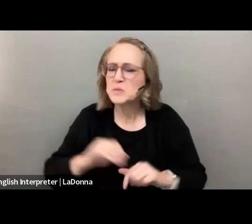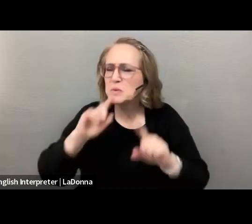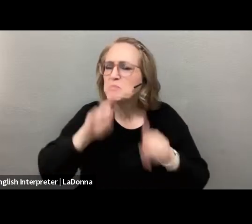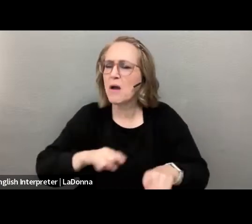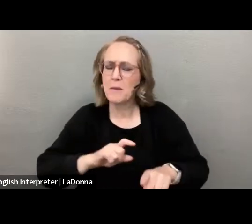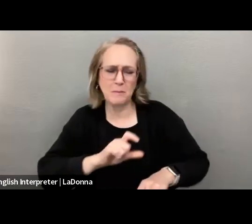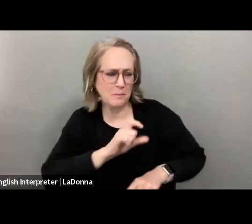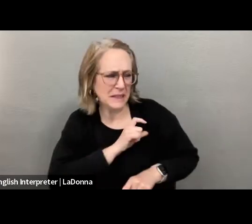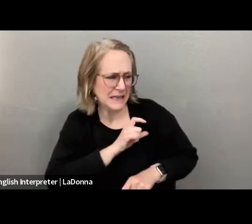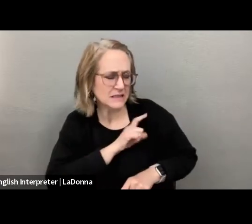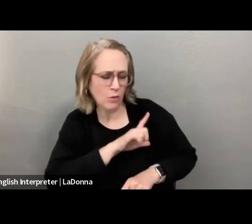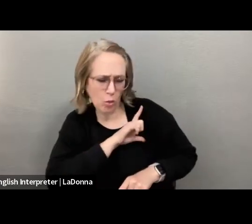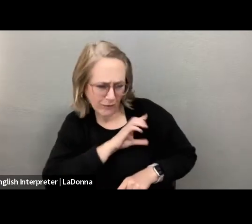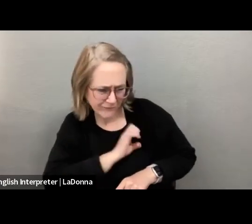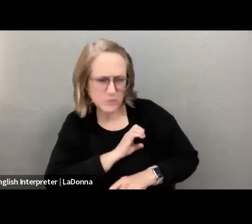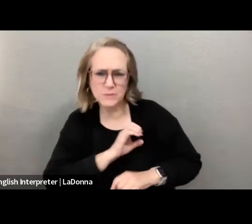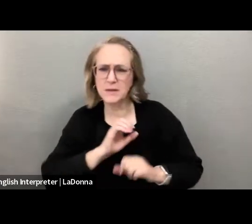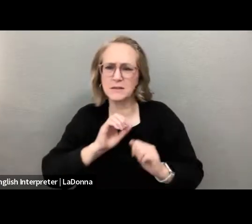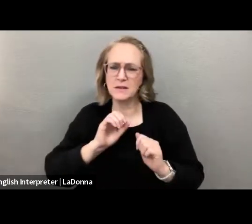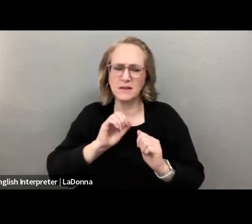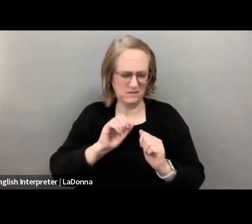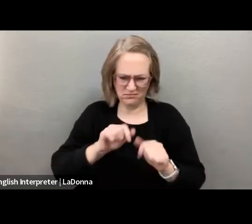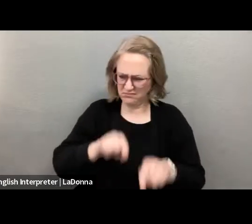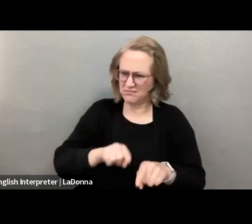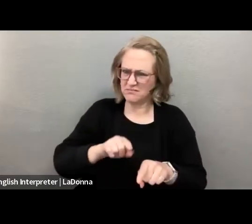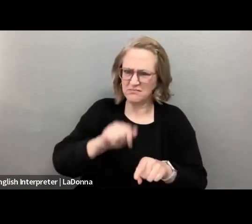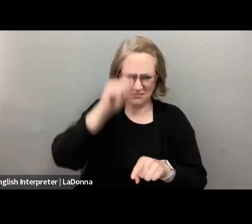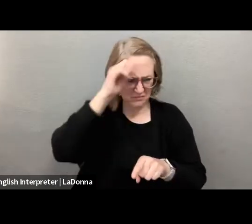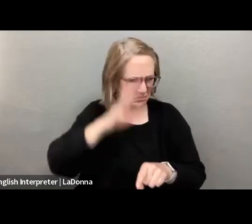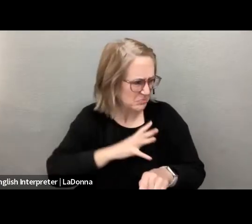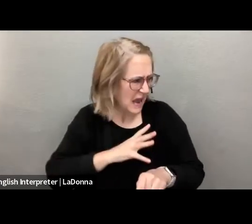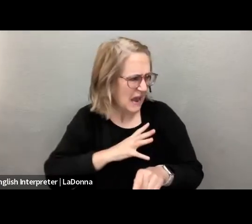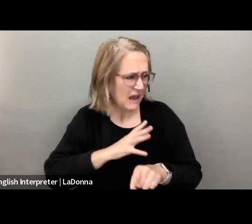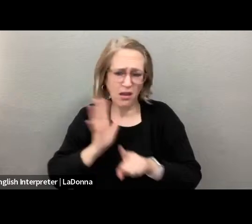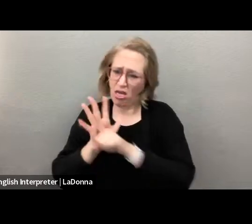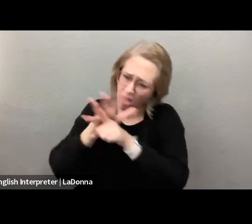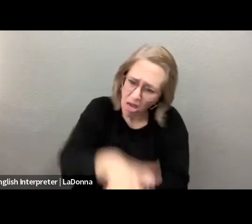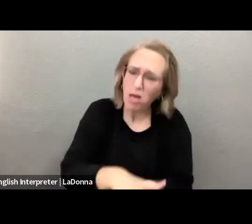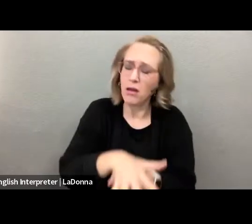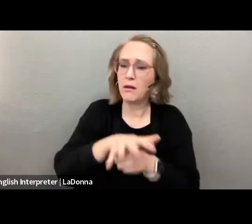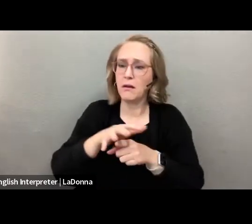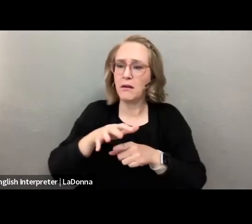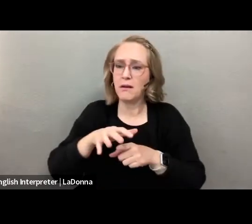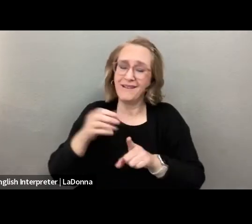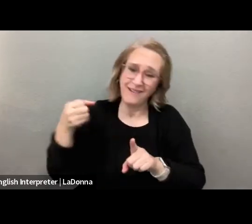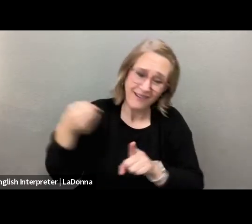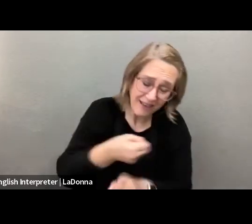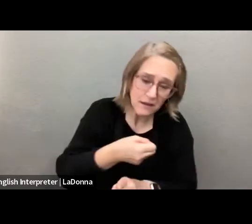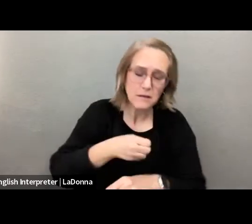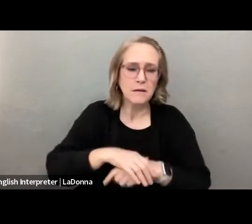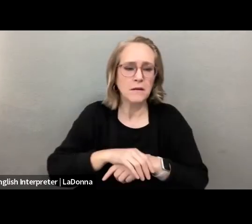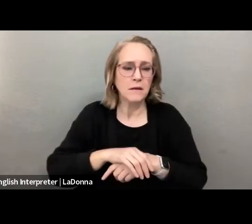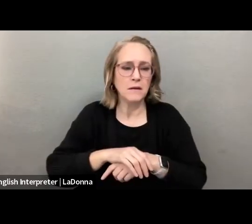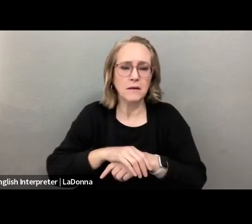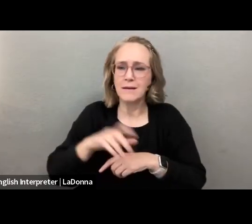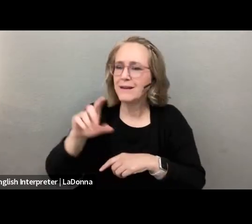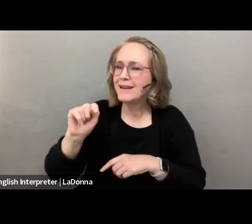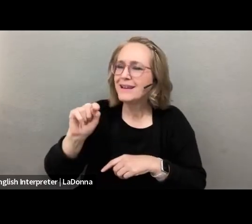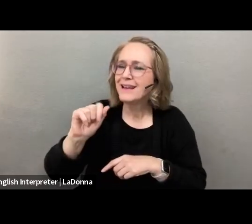man was being pushed to the ground, tasered, hit, and